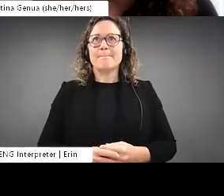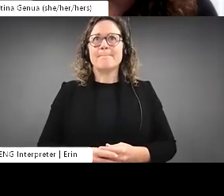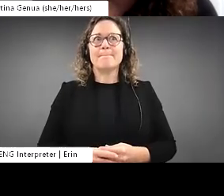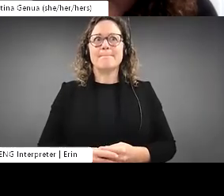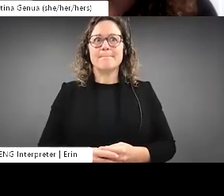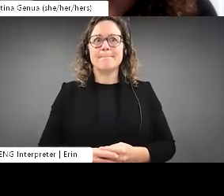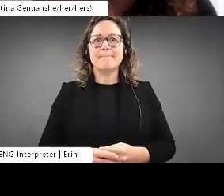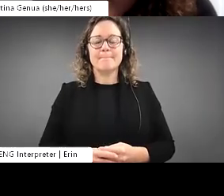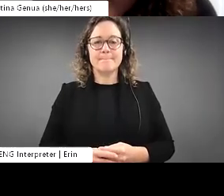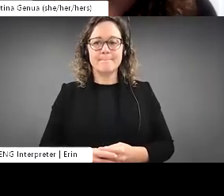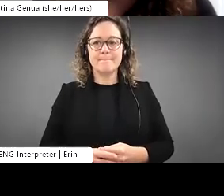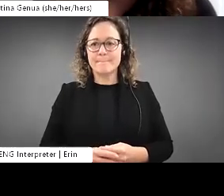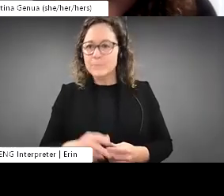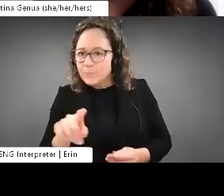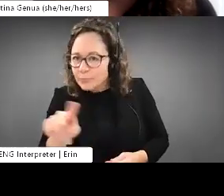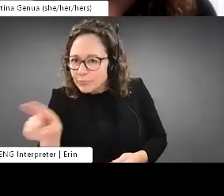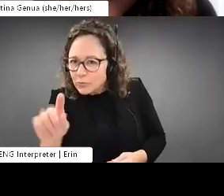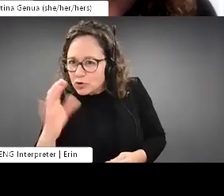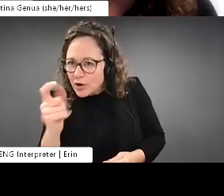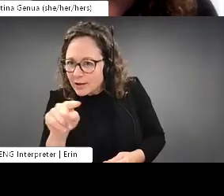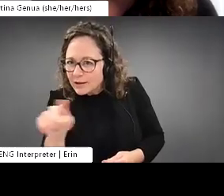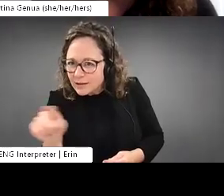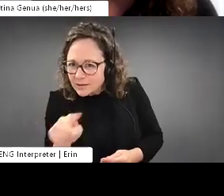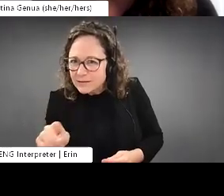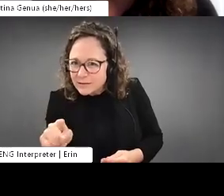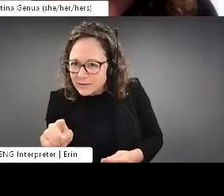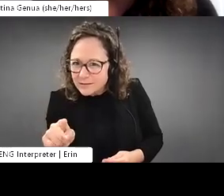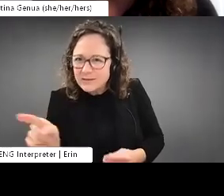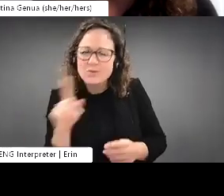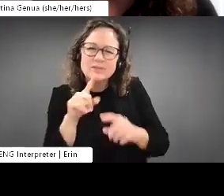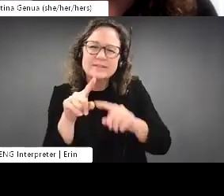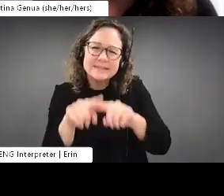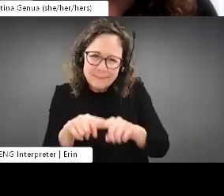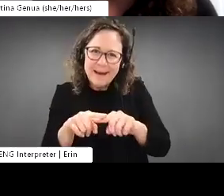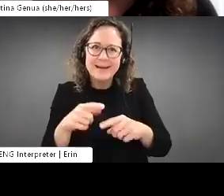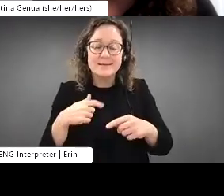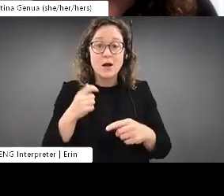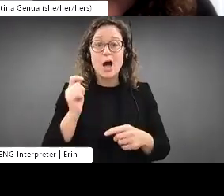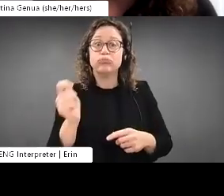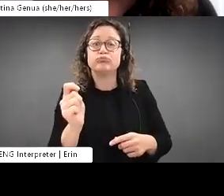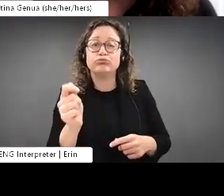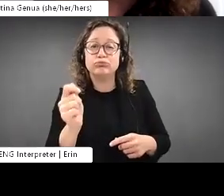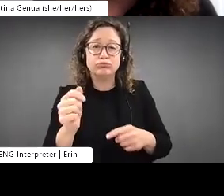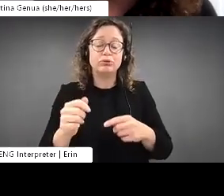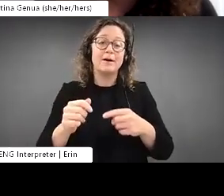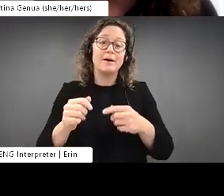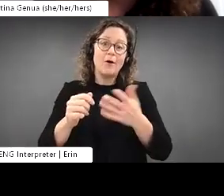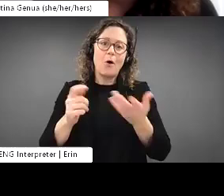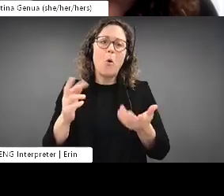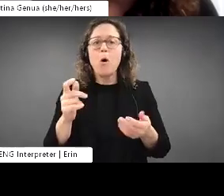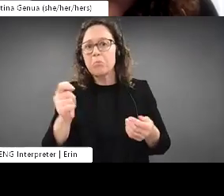So Velma, so you're saying bank accounts really depend on how much you use your money. The trick is to be smart with how you use your accounts.